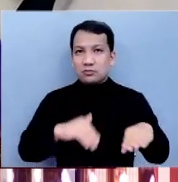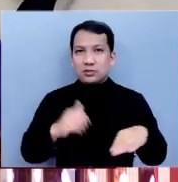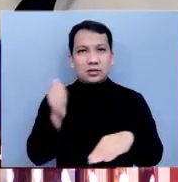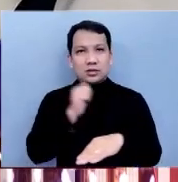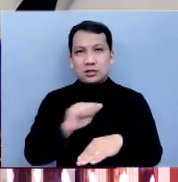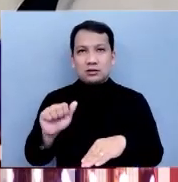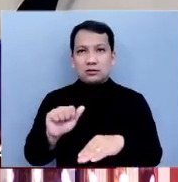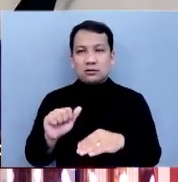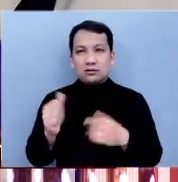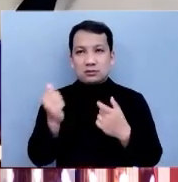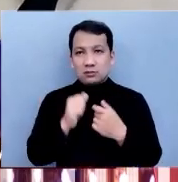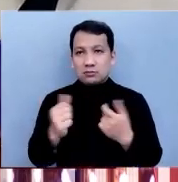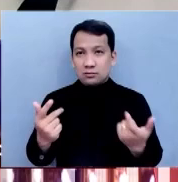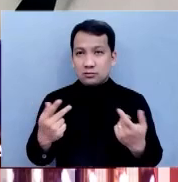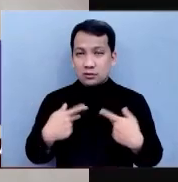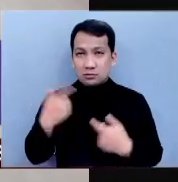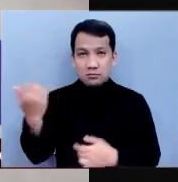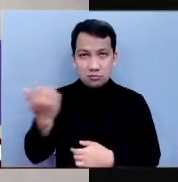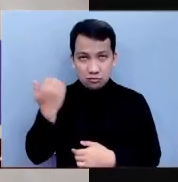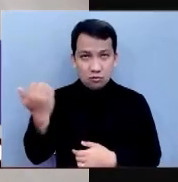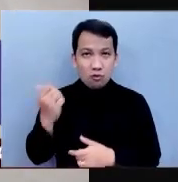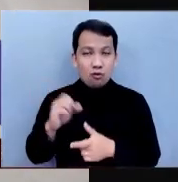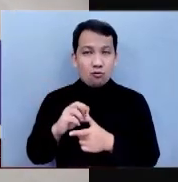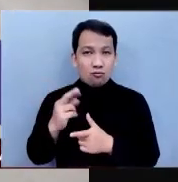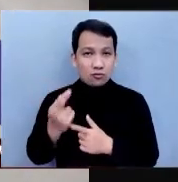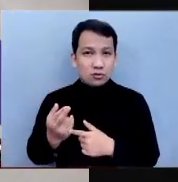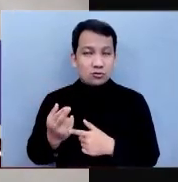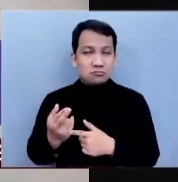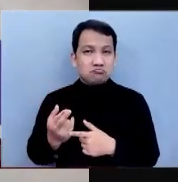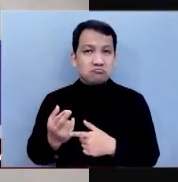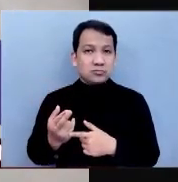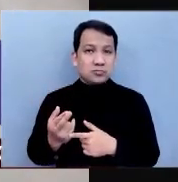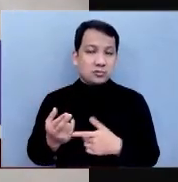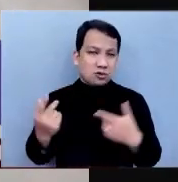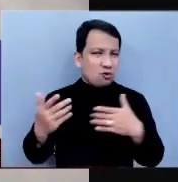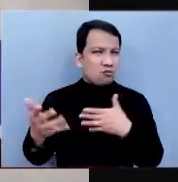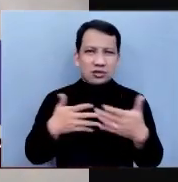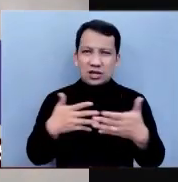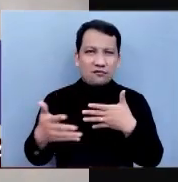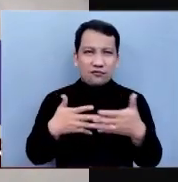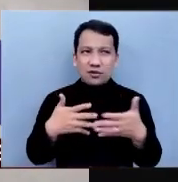anytime. Once there is an emergency or an invasion or any